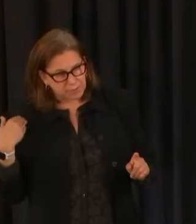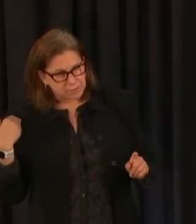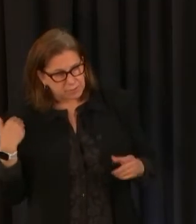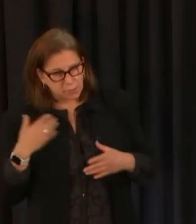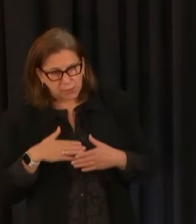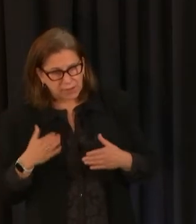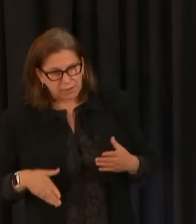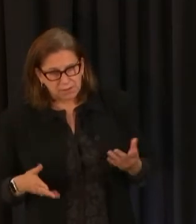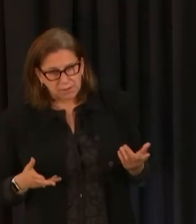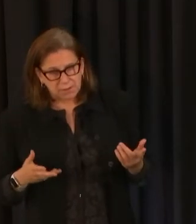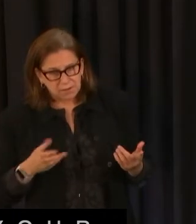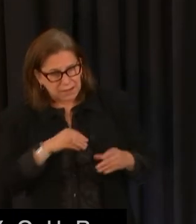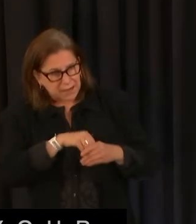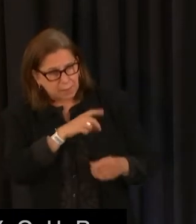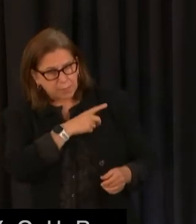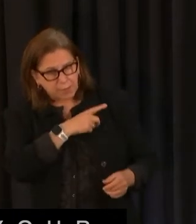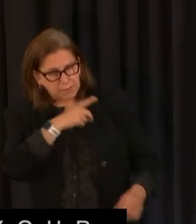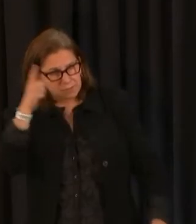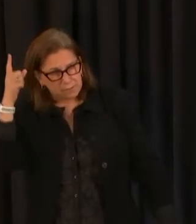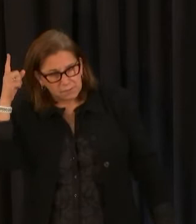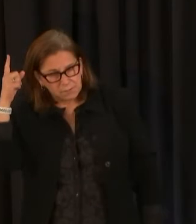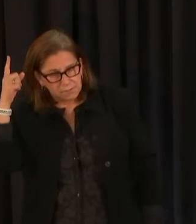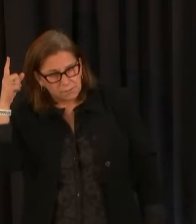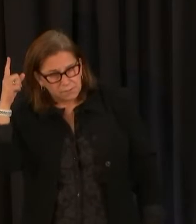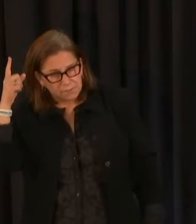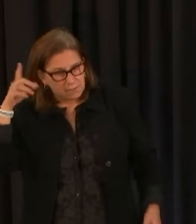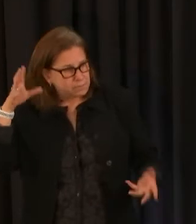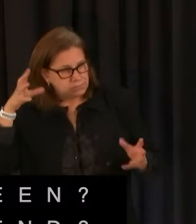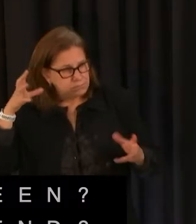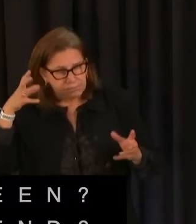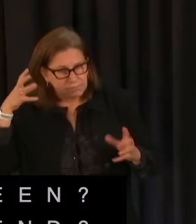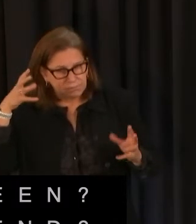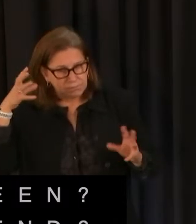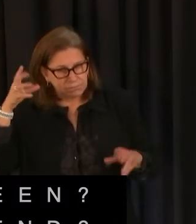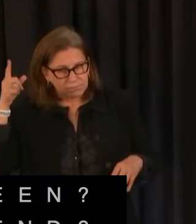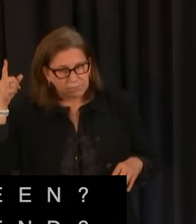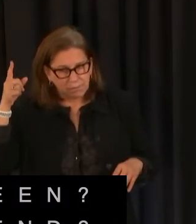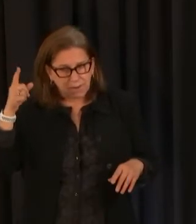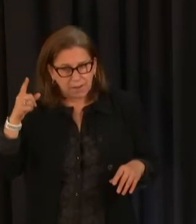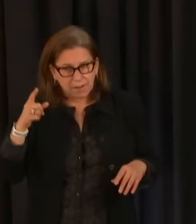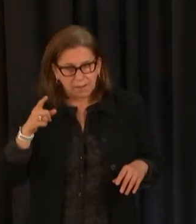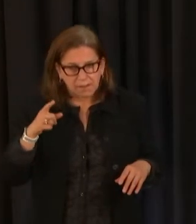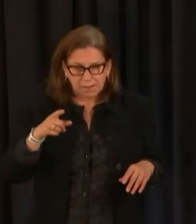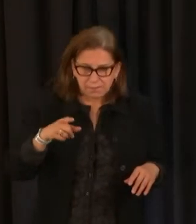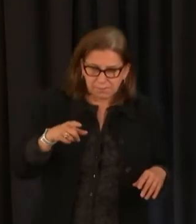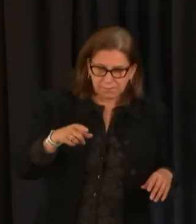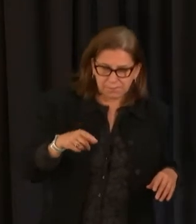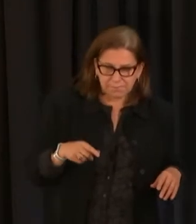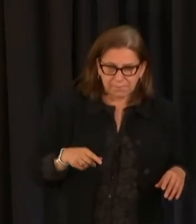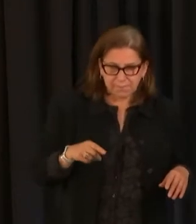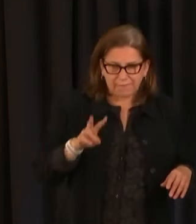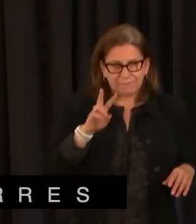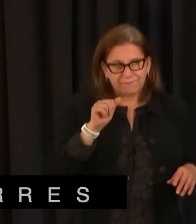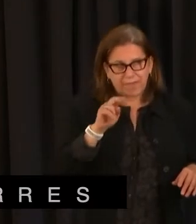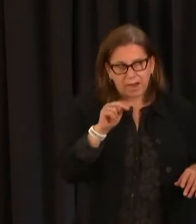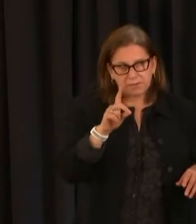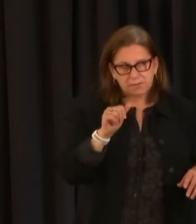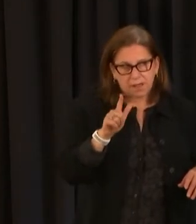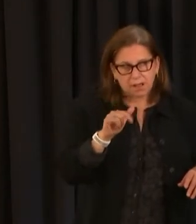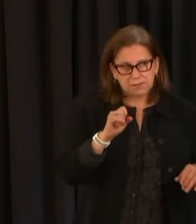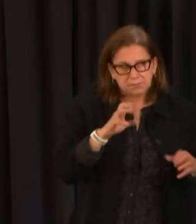Saturday, 4 people arrested, there was vandalism. Do you feel that these were protesters who were actively,